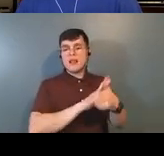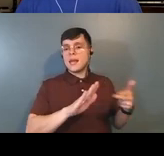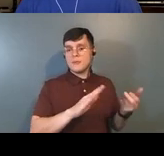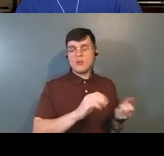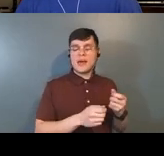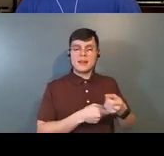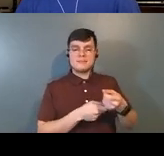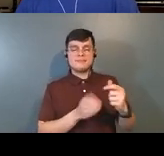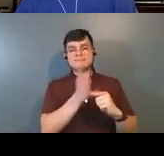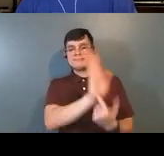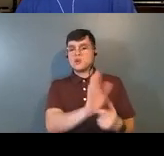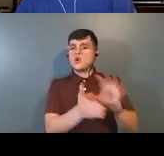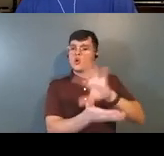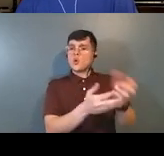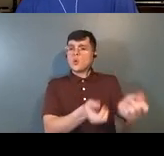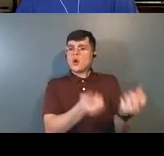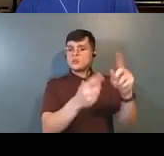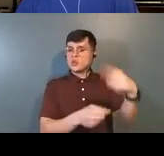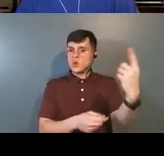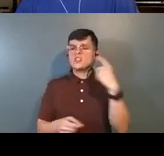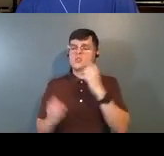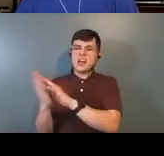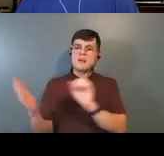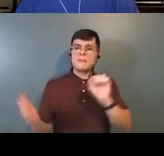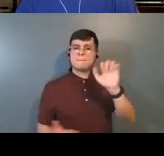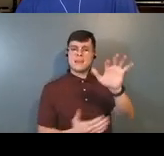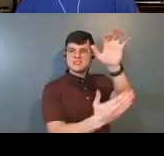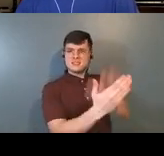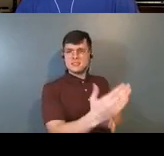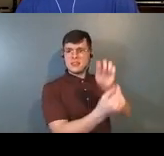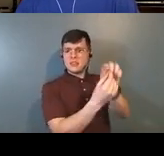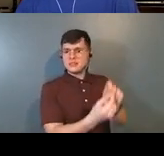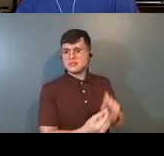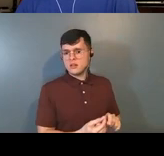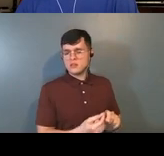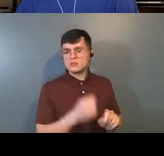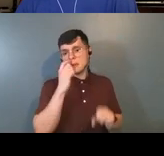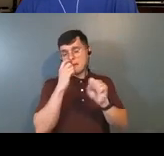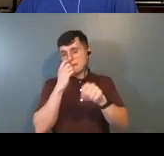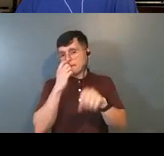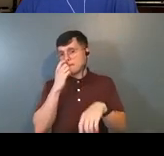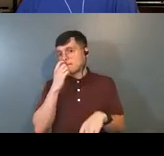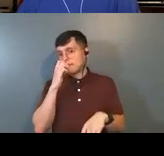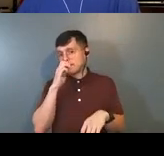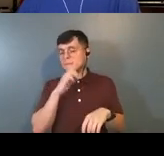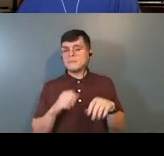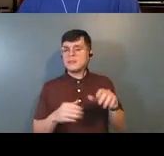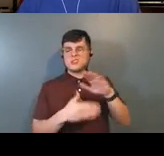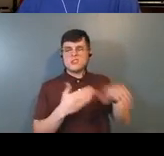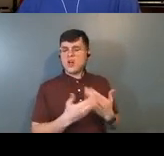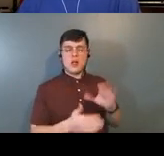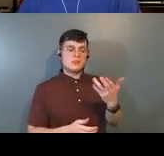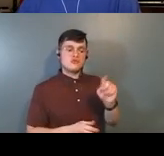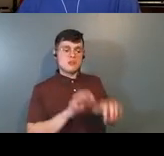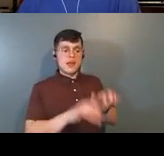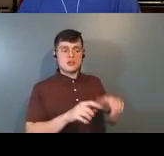So it's just a small fix. I pasted the details there, it's all in chat. So I kind of did these one by